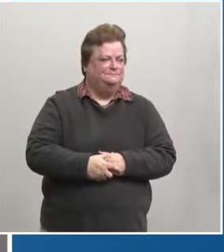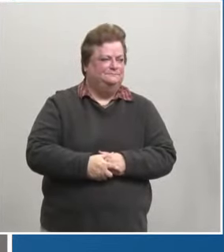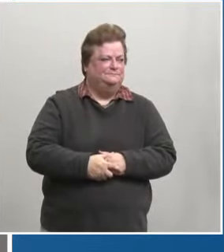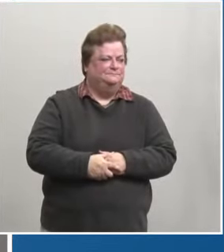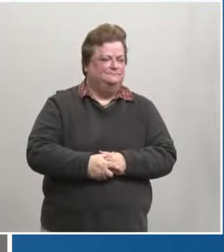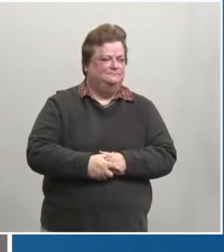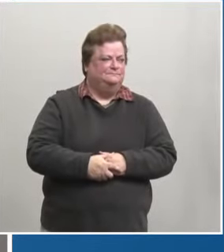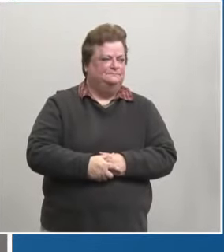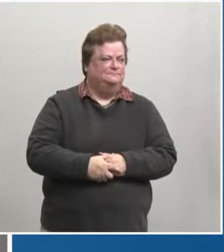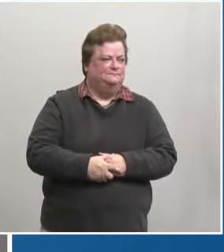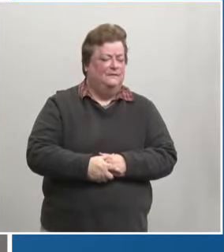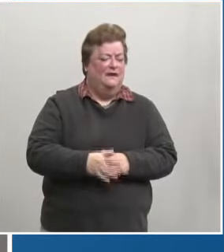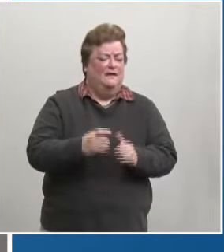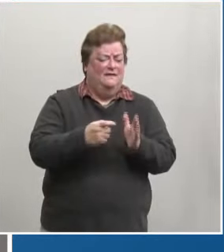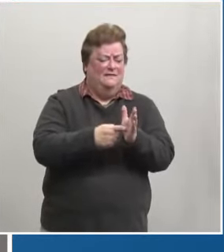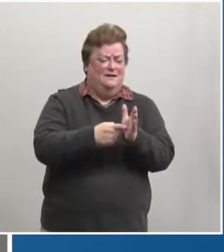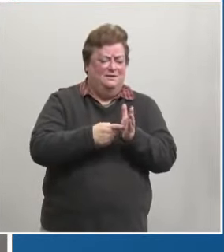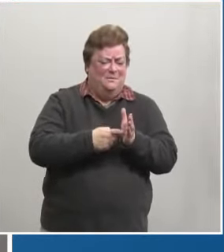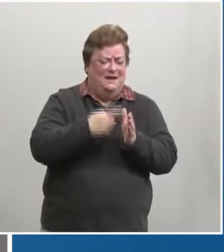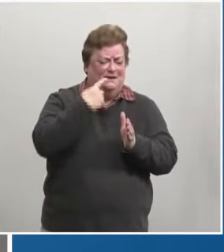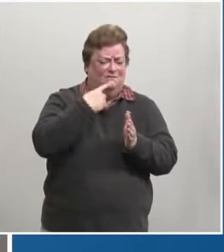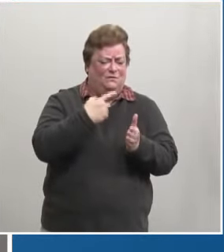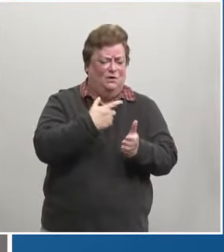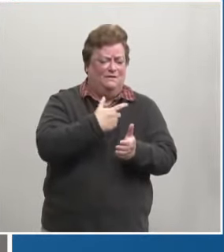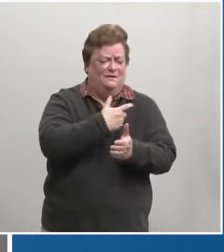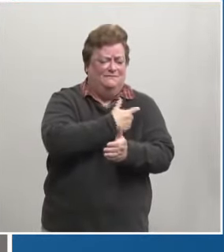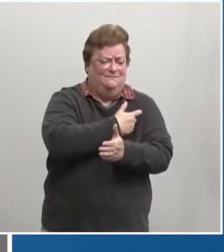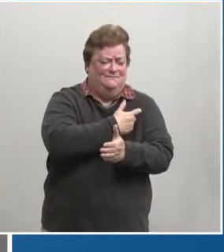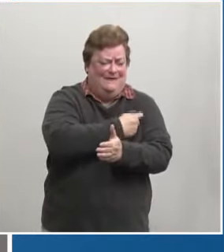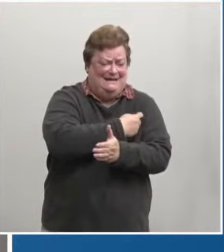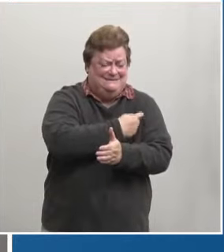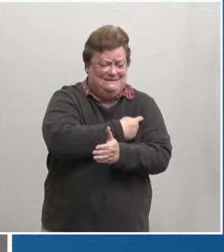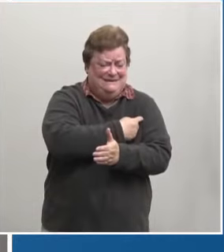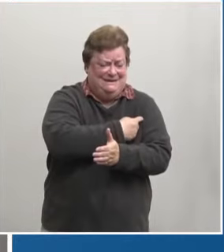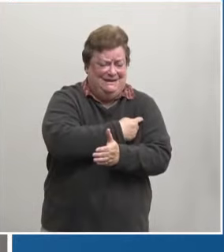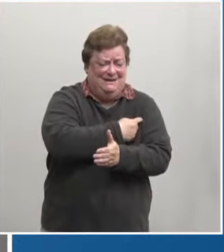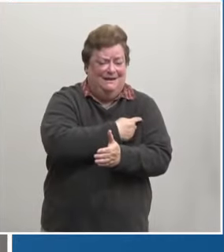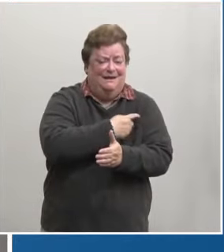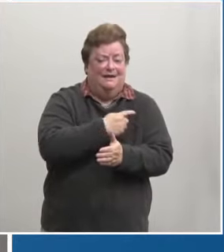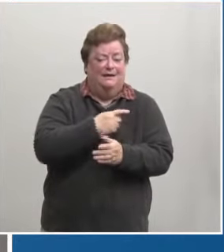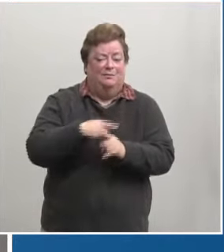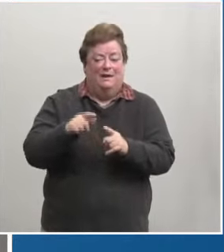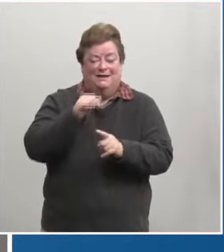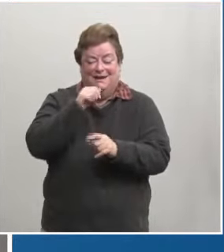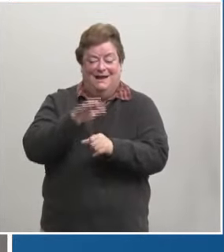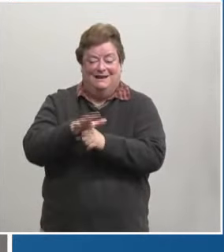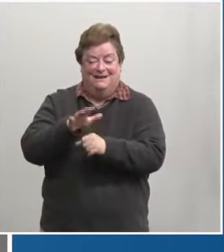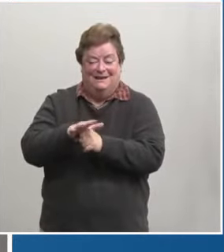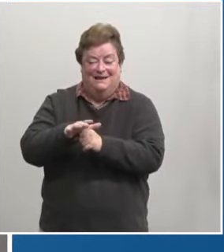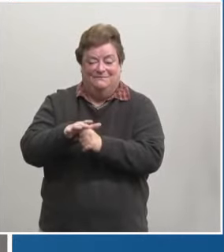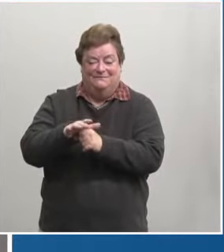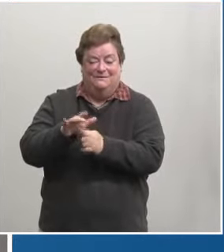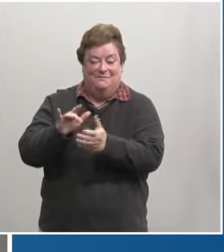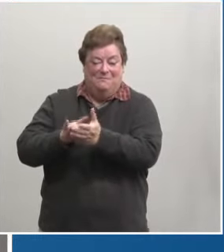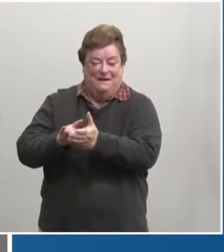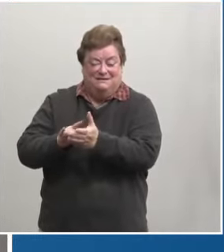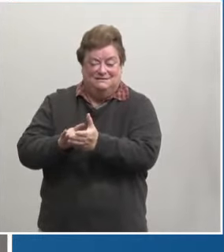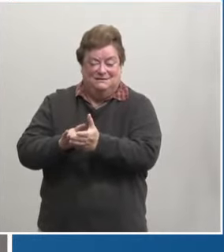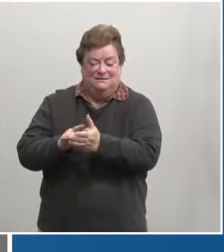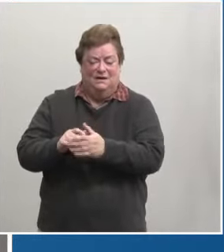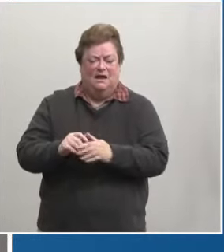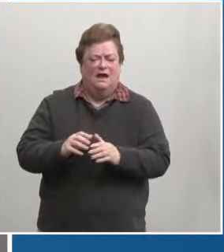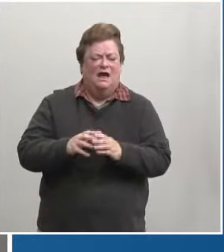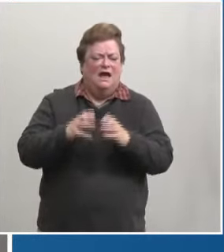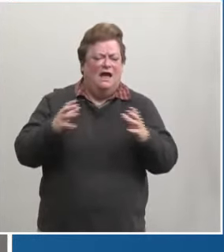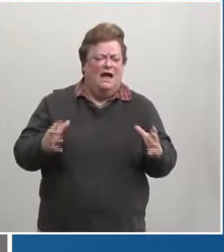The demand for the vaccine is far outpacing supply right now, and that's what's keeping us from moving into this next phase. How